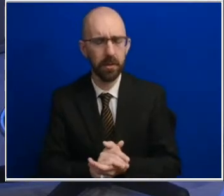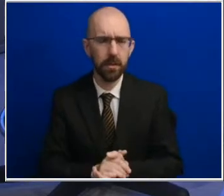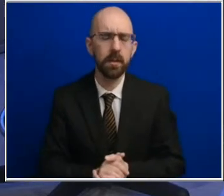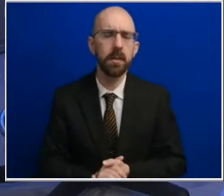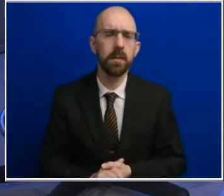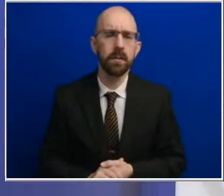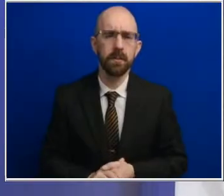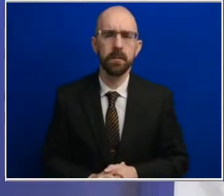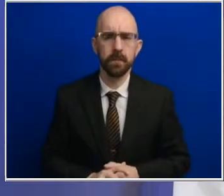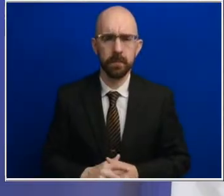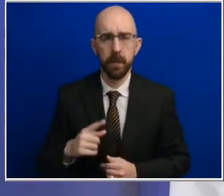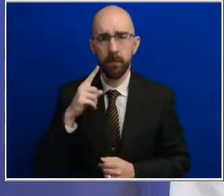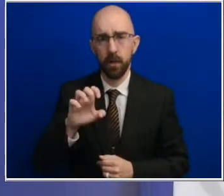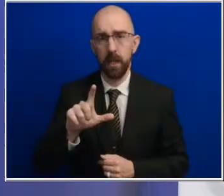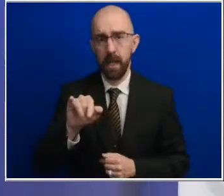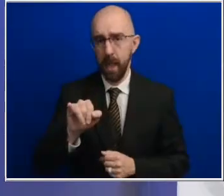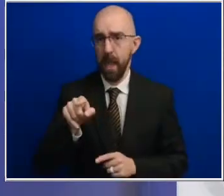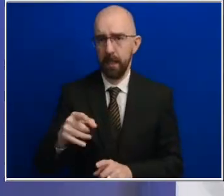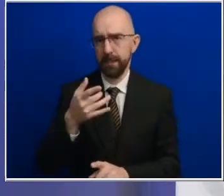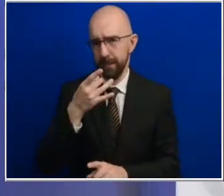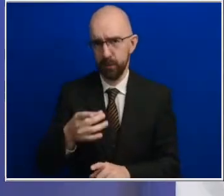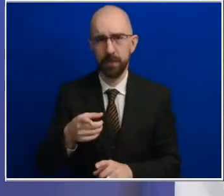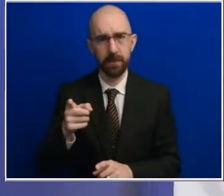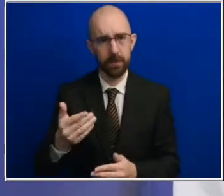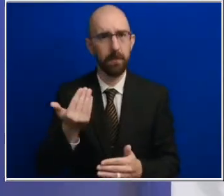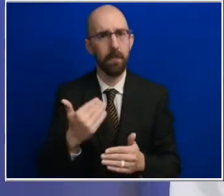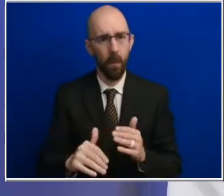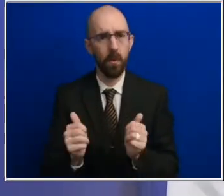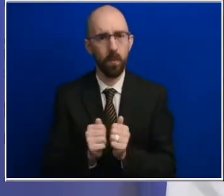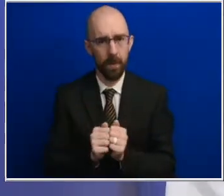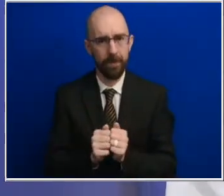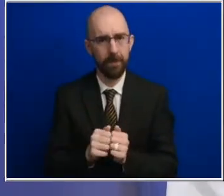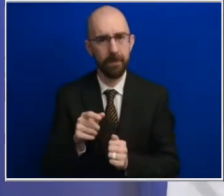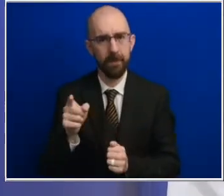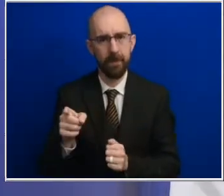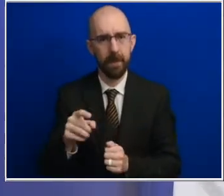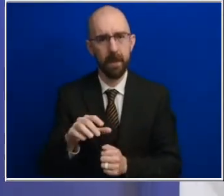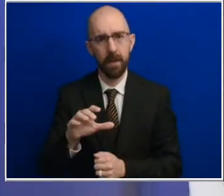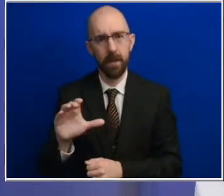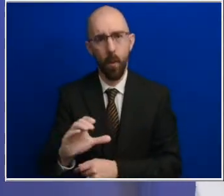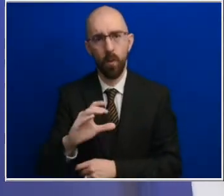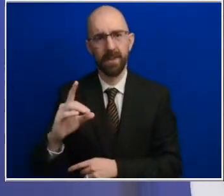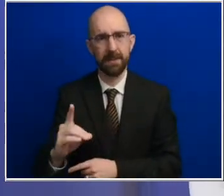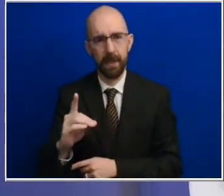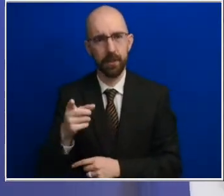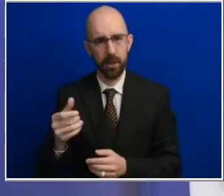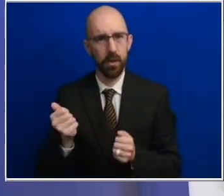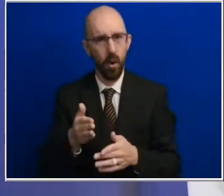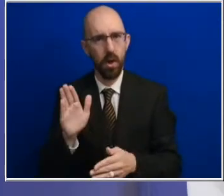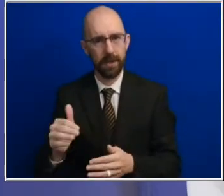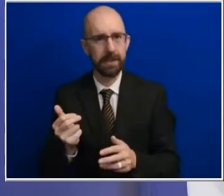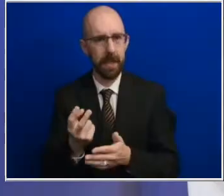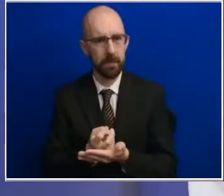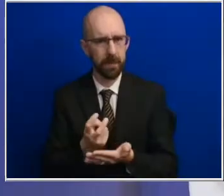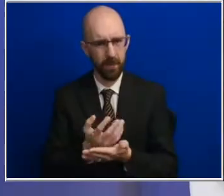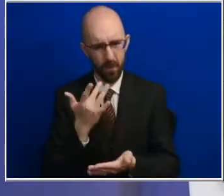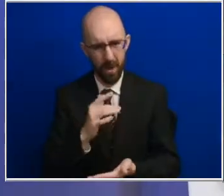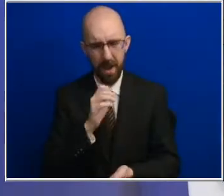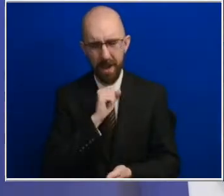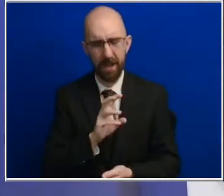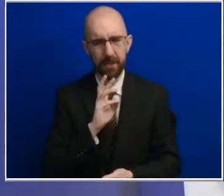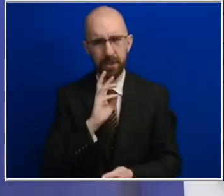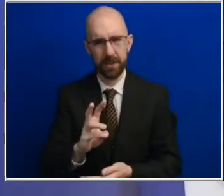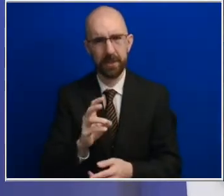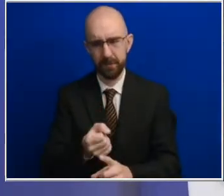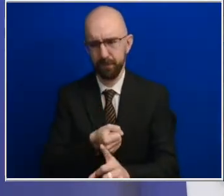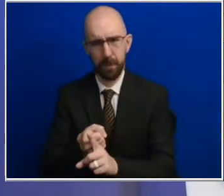For Eli, that's an interesting question because Eli was born with his cortical dysplasia, what caused his epilepsy. So why did it take till age 6 for them to develop? I don't